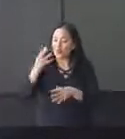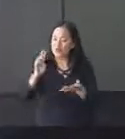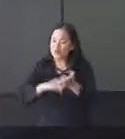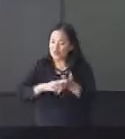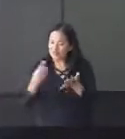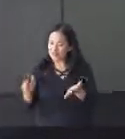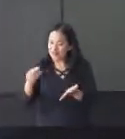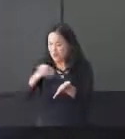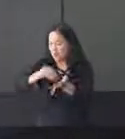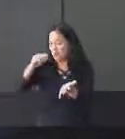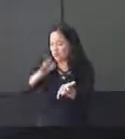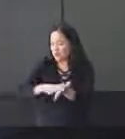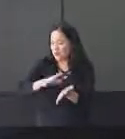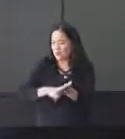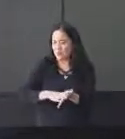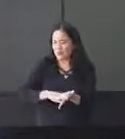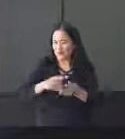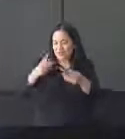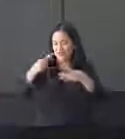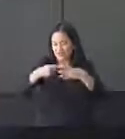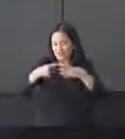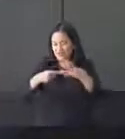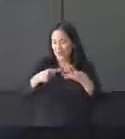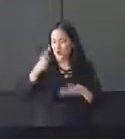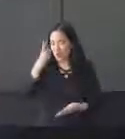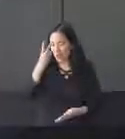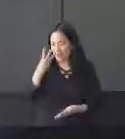of Peace. Thanks for reminding us.